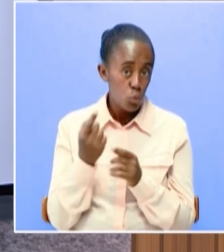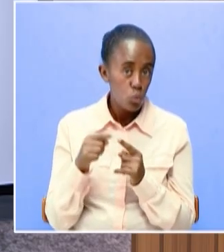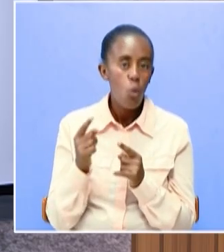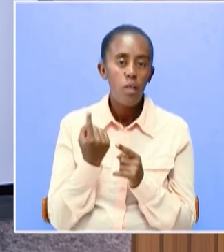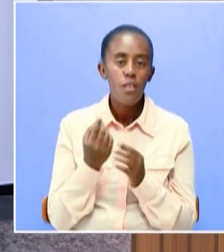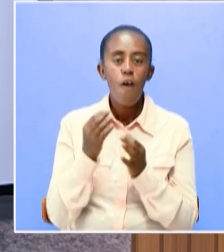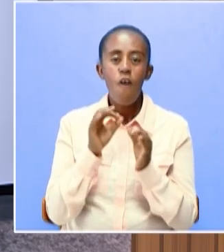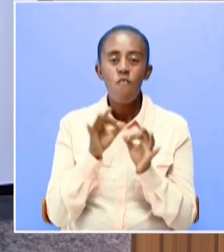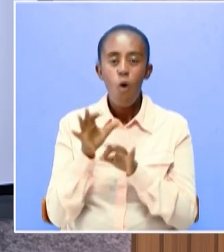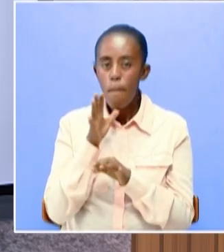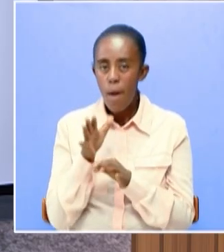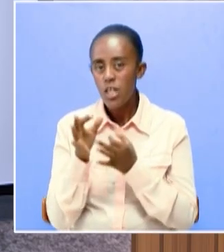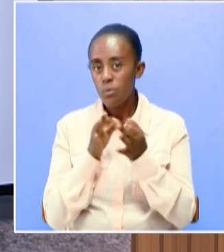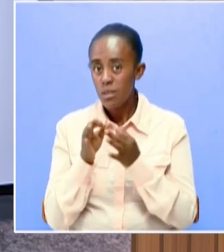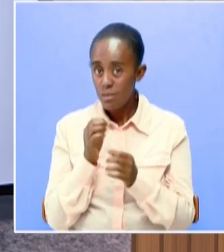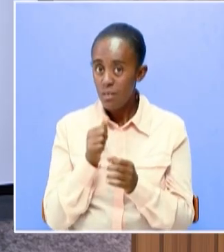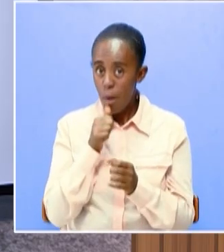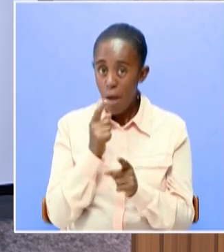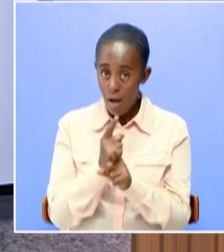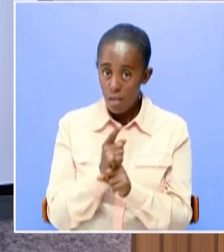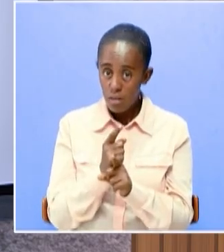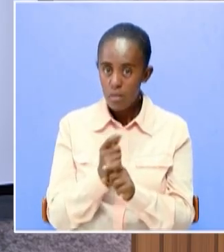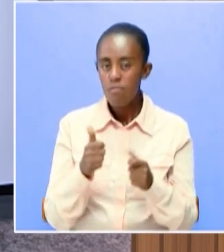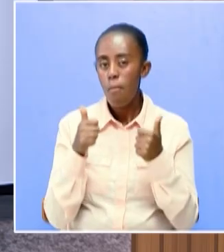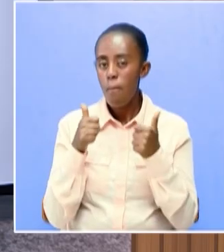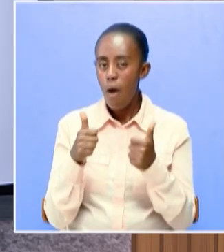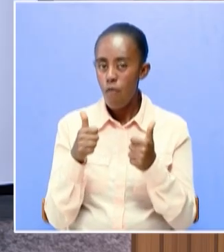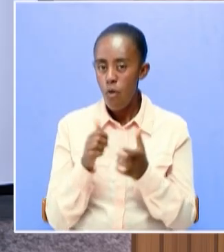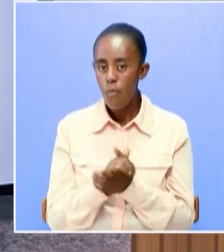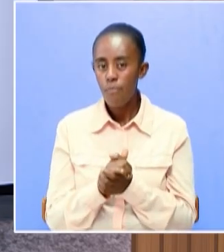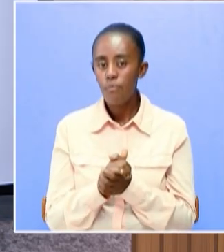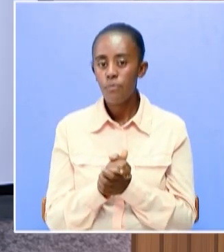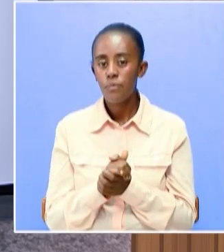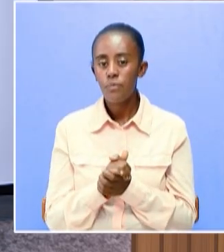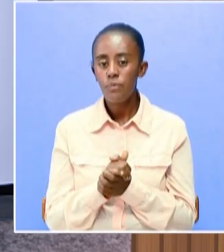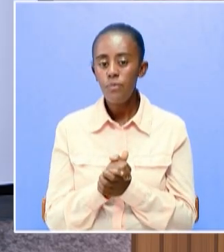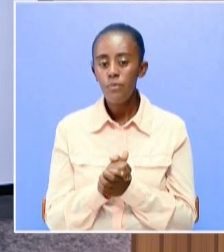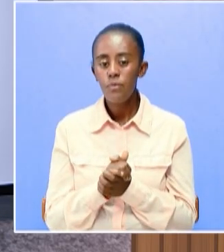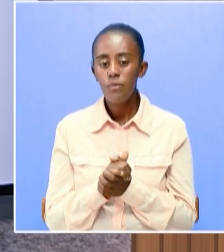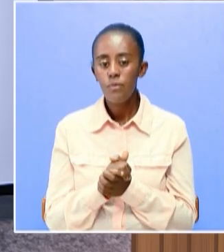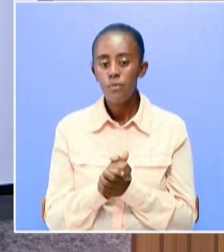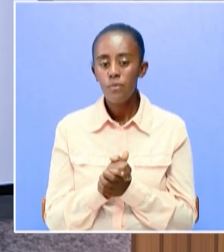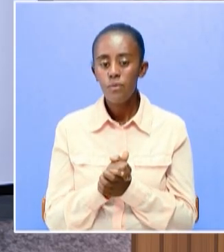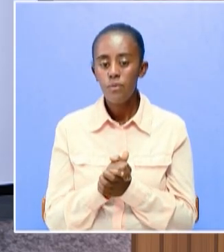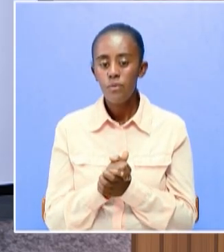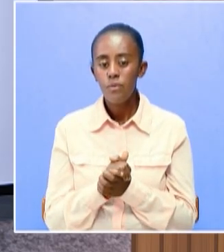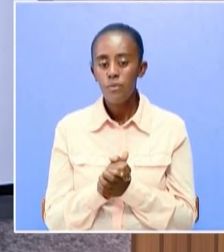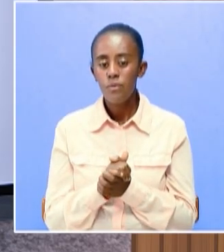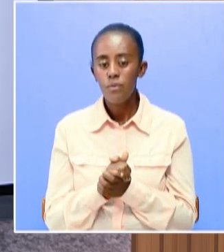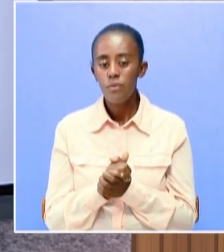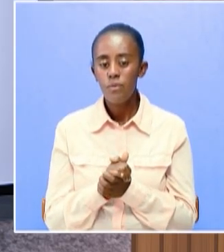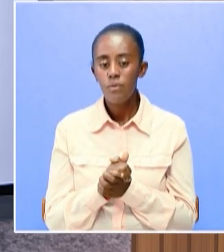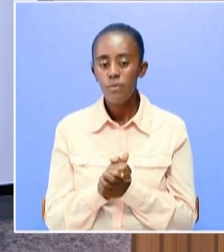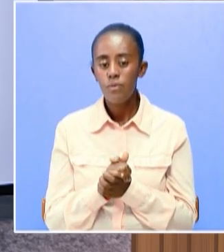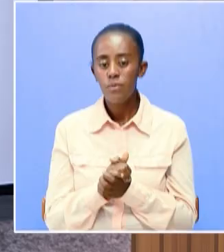expressions. Am I right? Bravo. So what about if we put